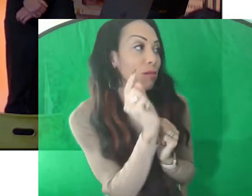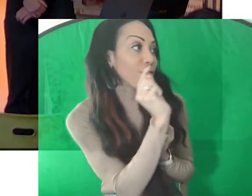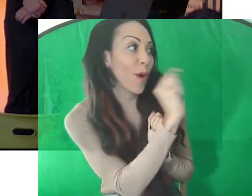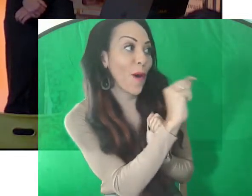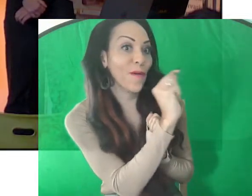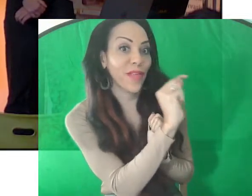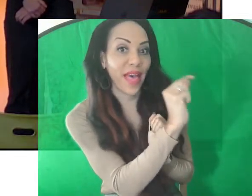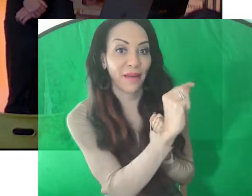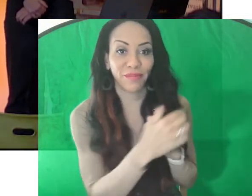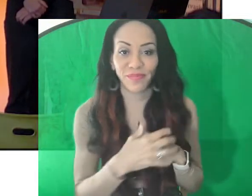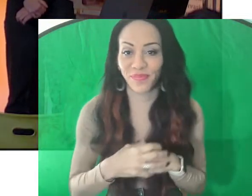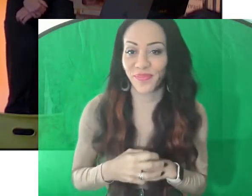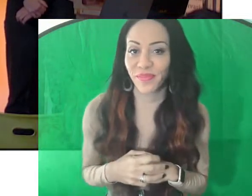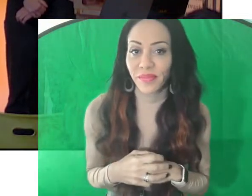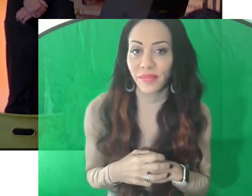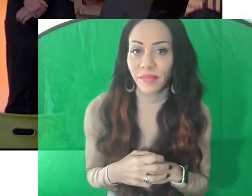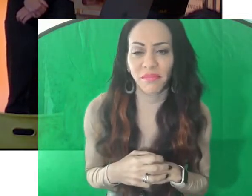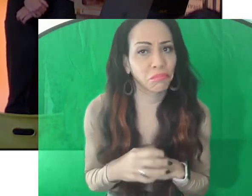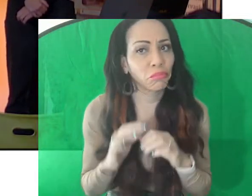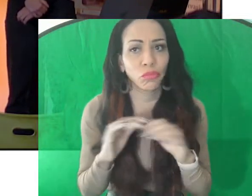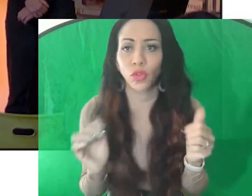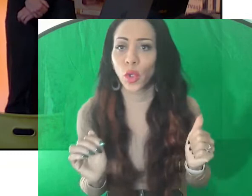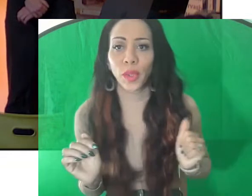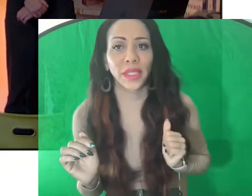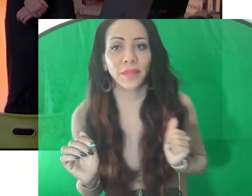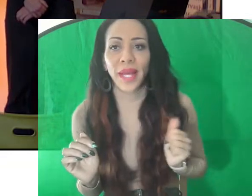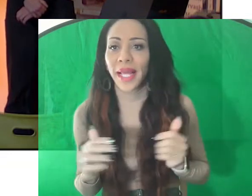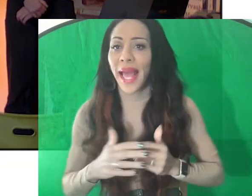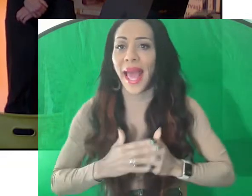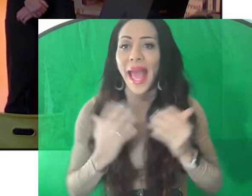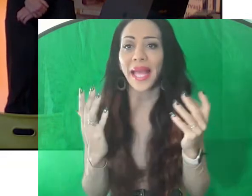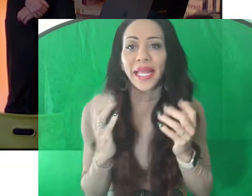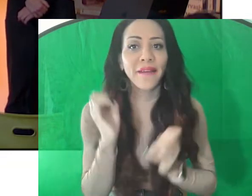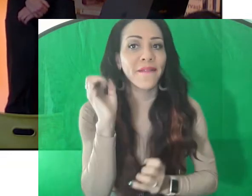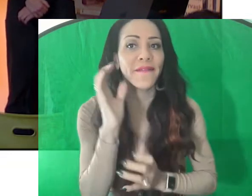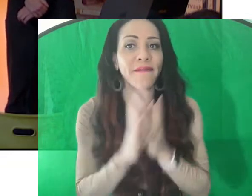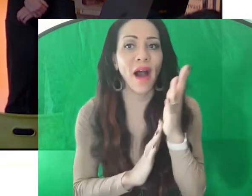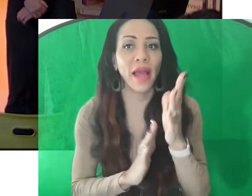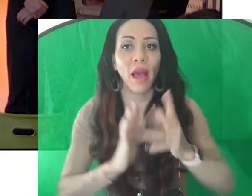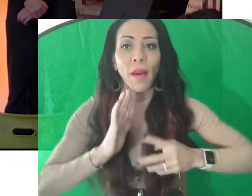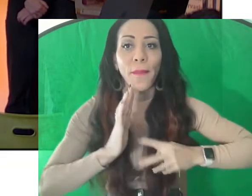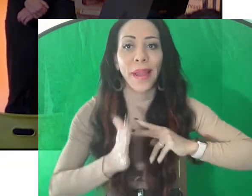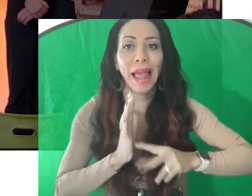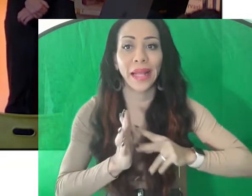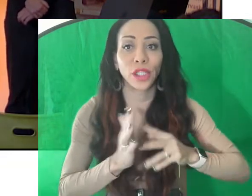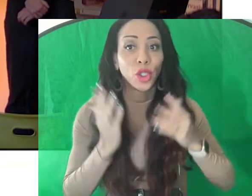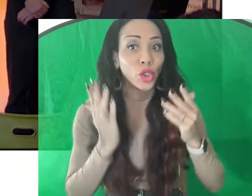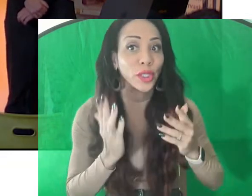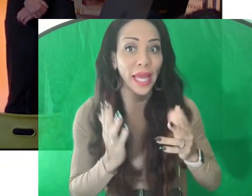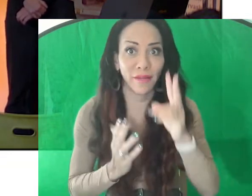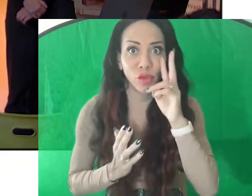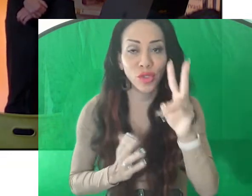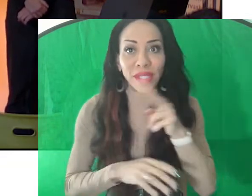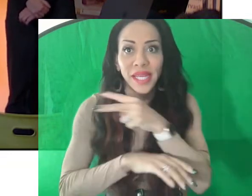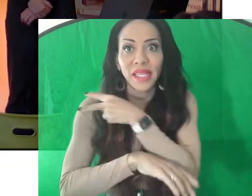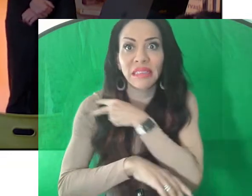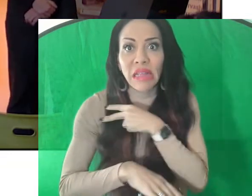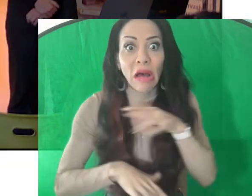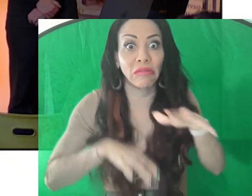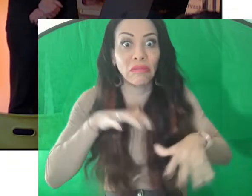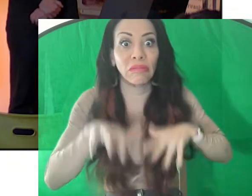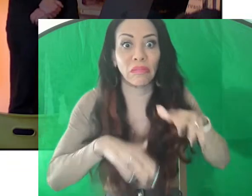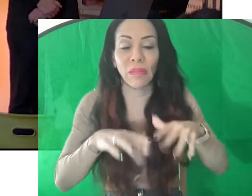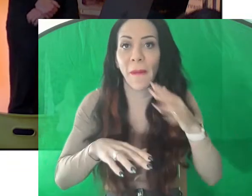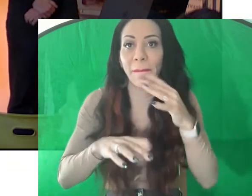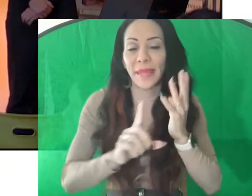left. We are not expecting any fire drills, so if you see any of the staff looking panicked, please do follow one of us. Staff team, put your hands up, please. It's